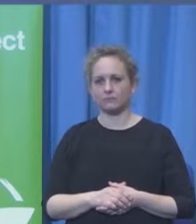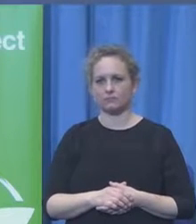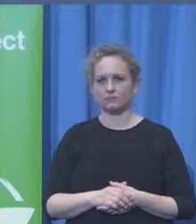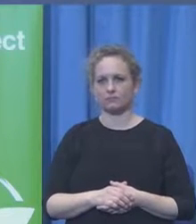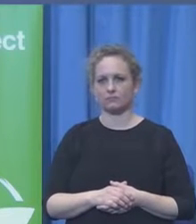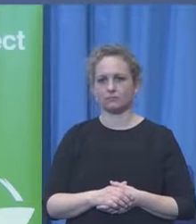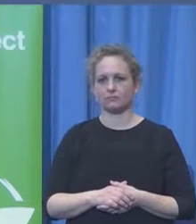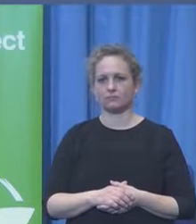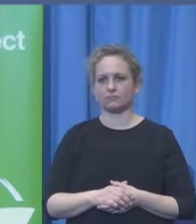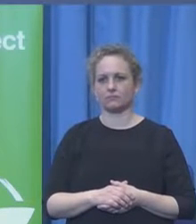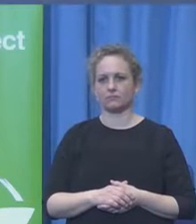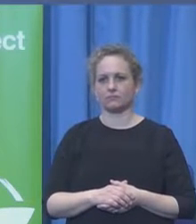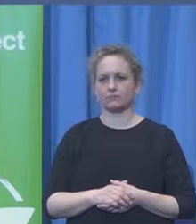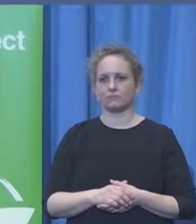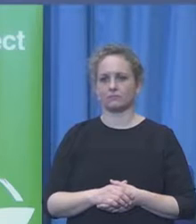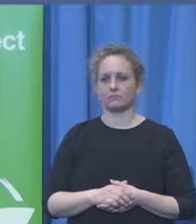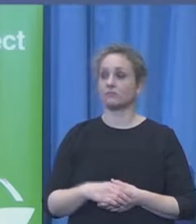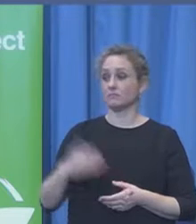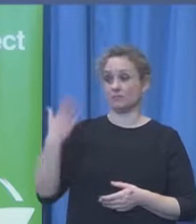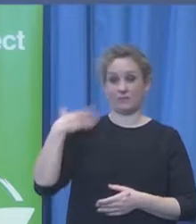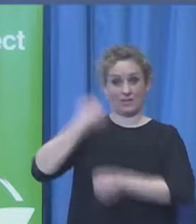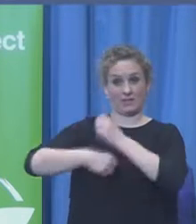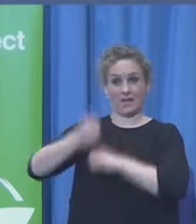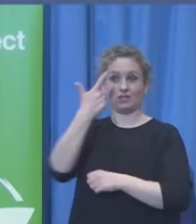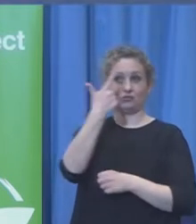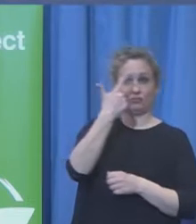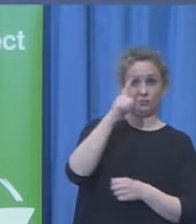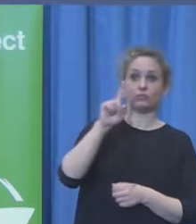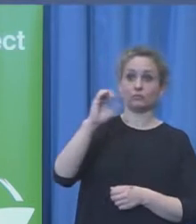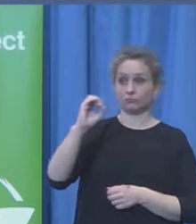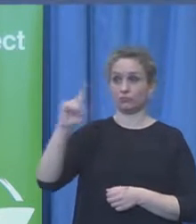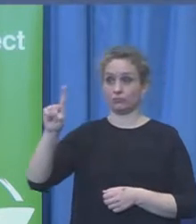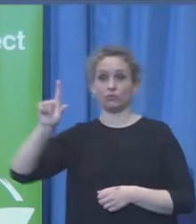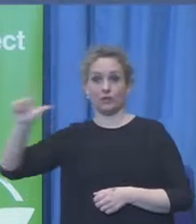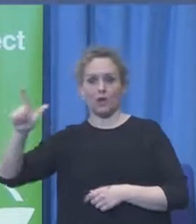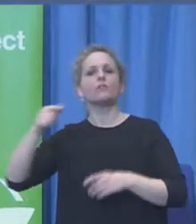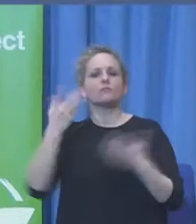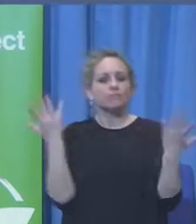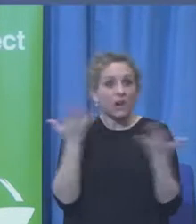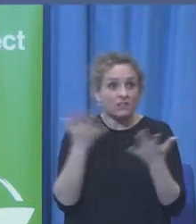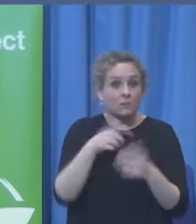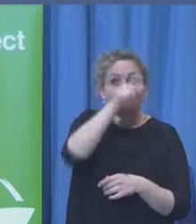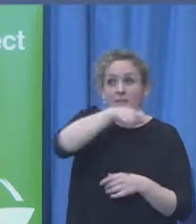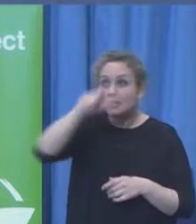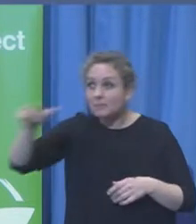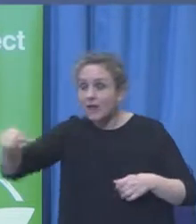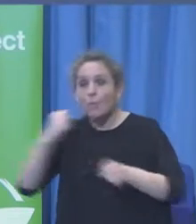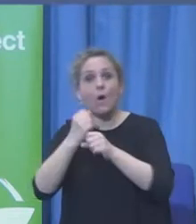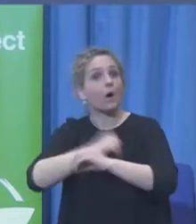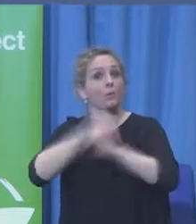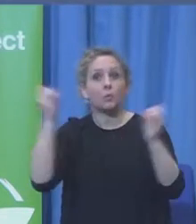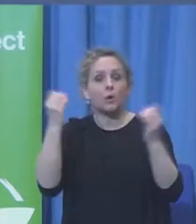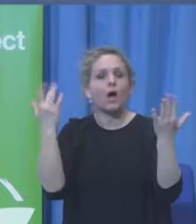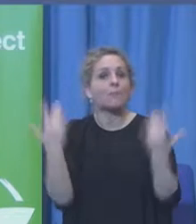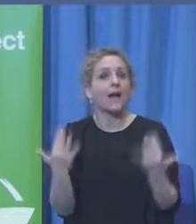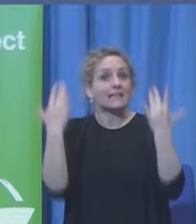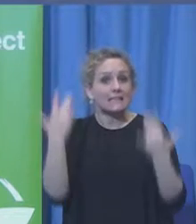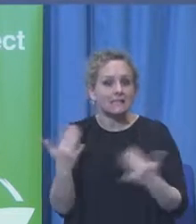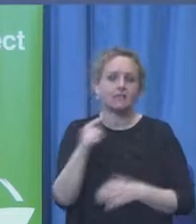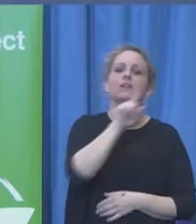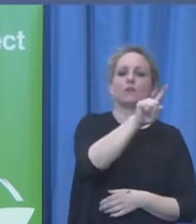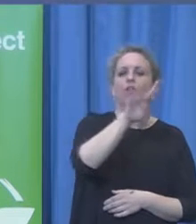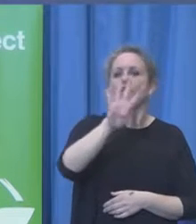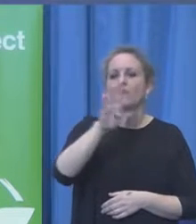country is back on track with an employment rate that decreased to about 8% in